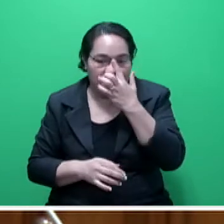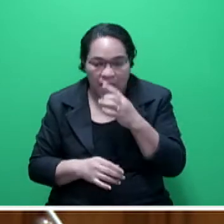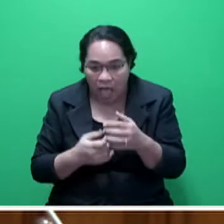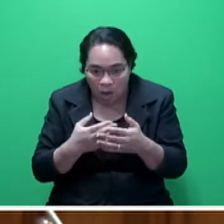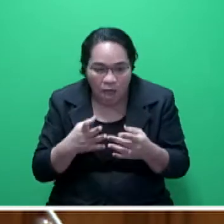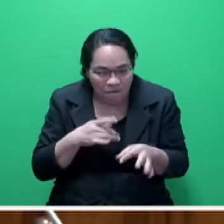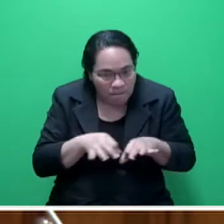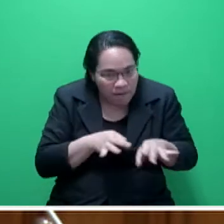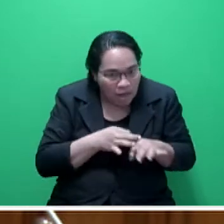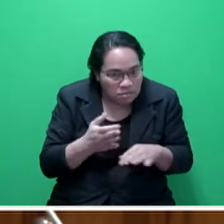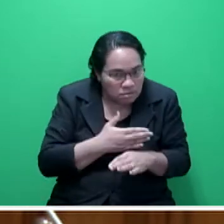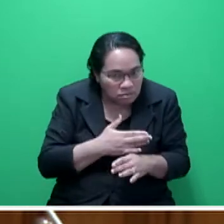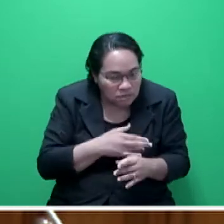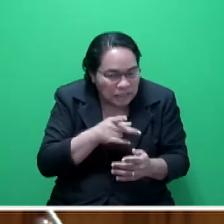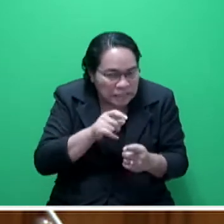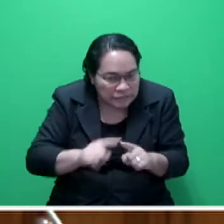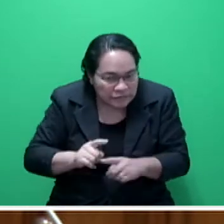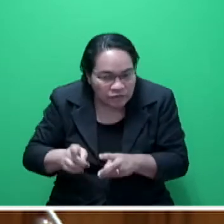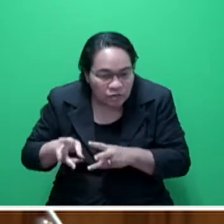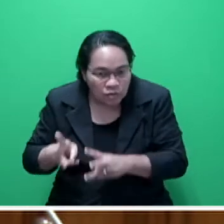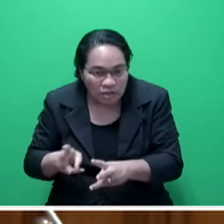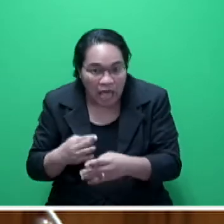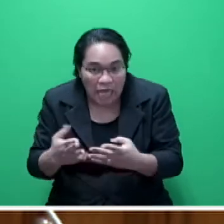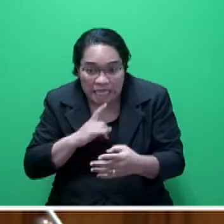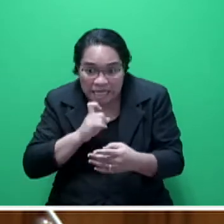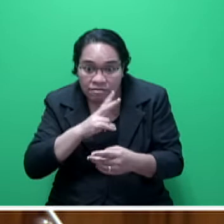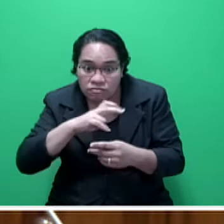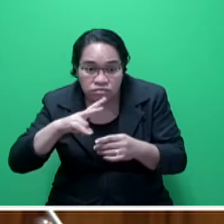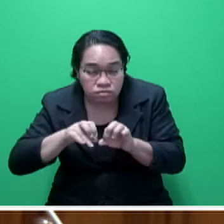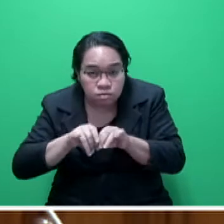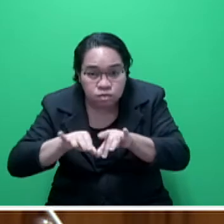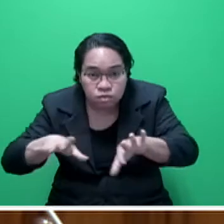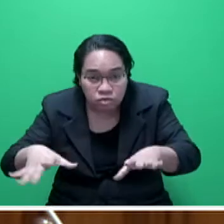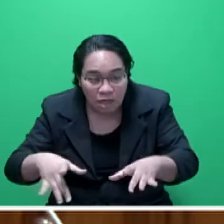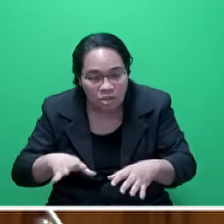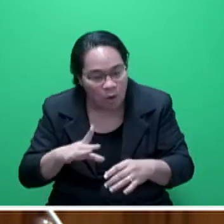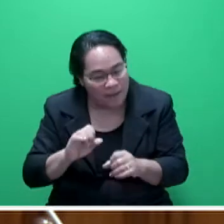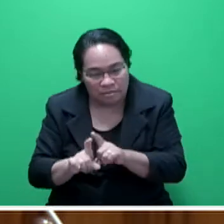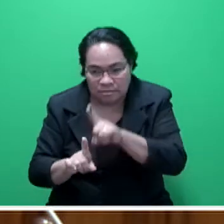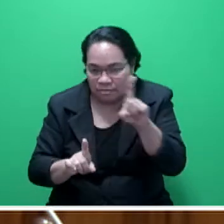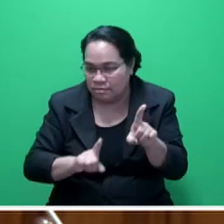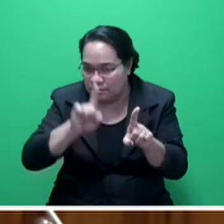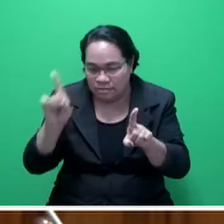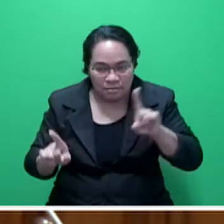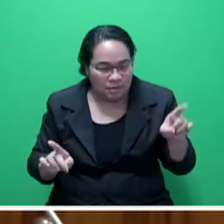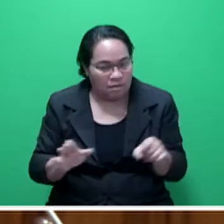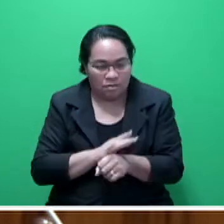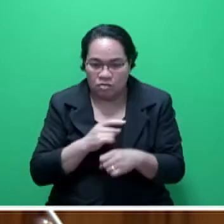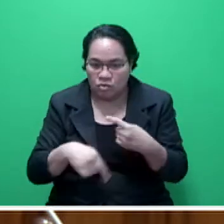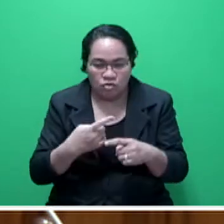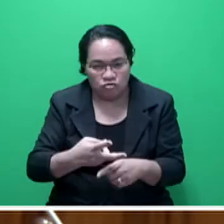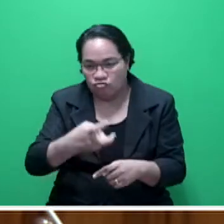the framework call for basic hygiene, infection control, physical distancing, adherence to COVID-safe operational